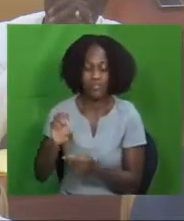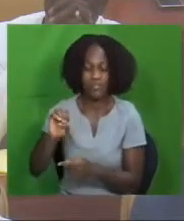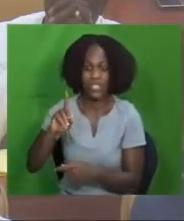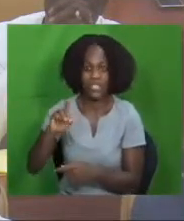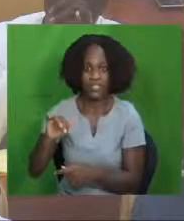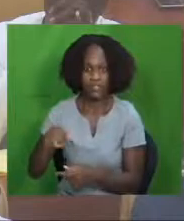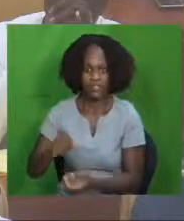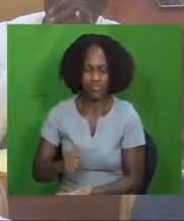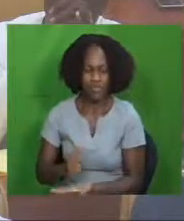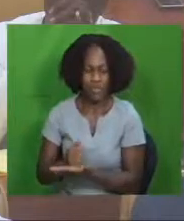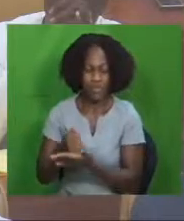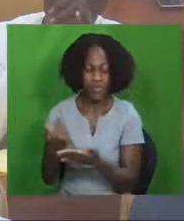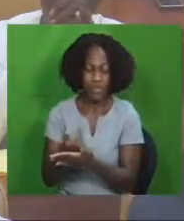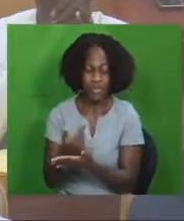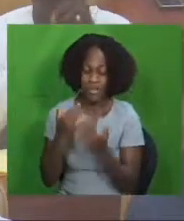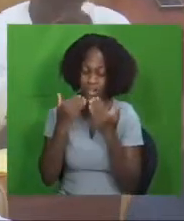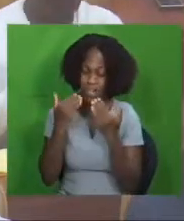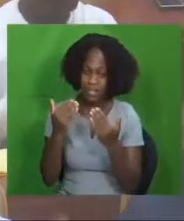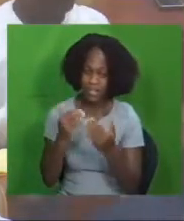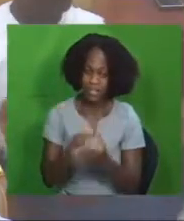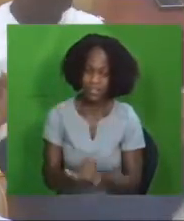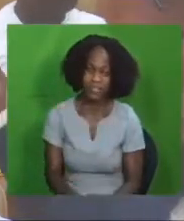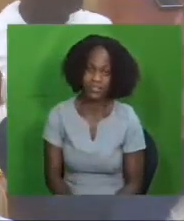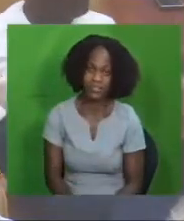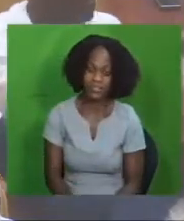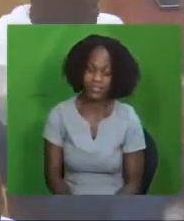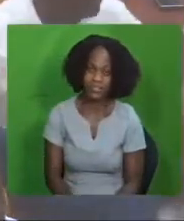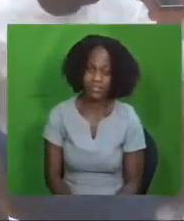country into. I thank you, Mr. Speaker.